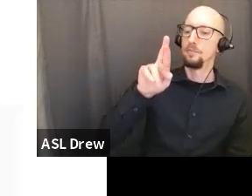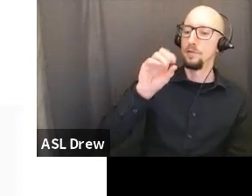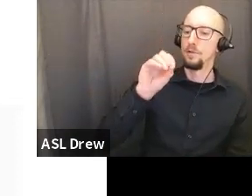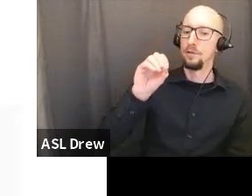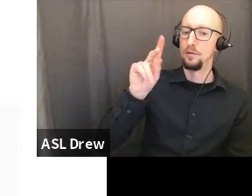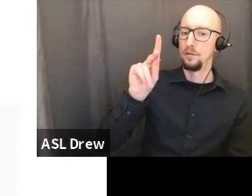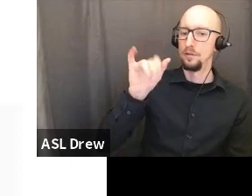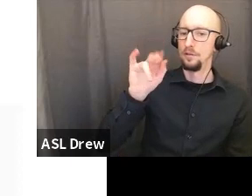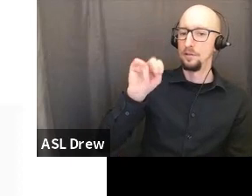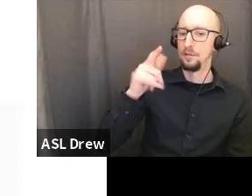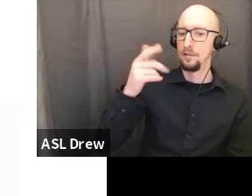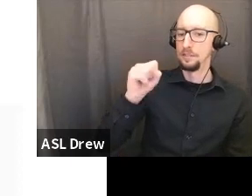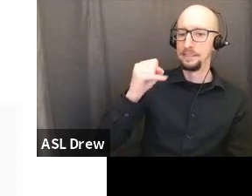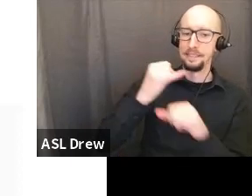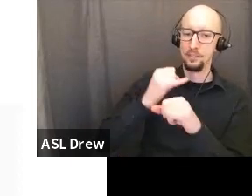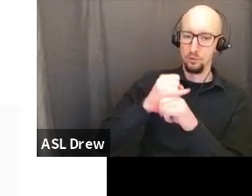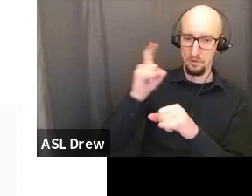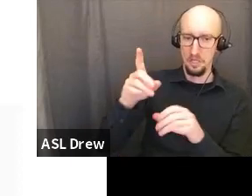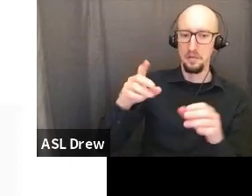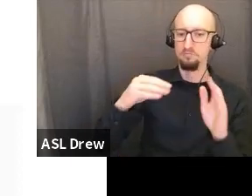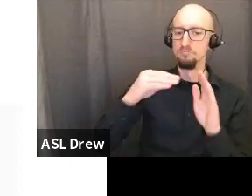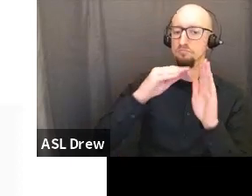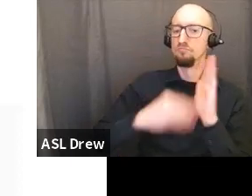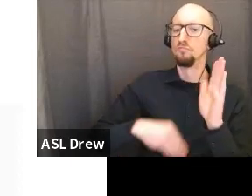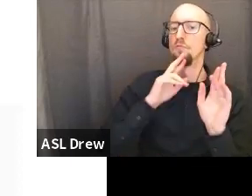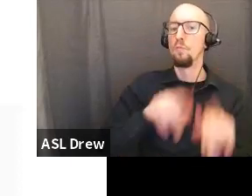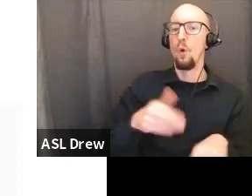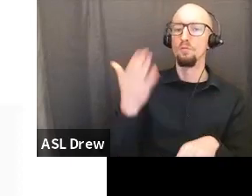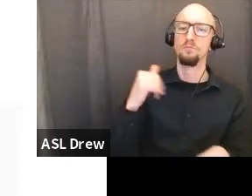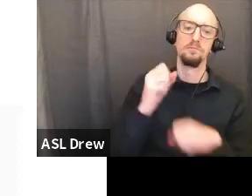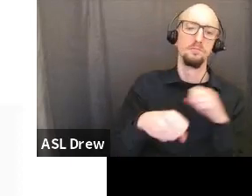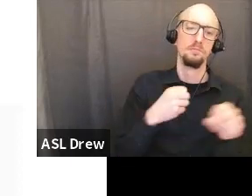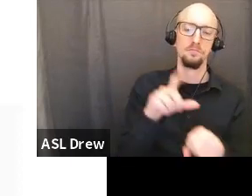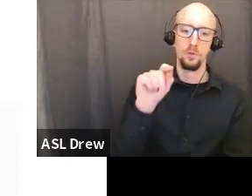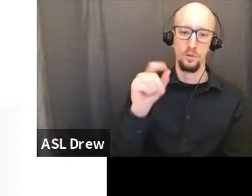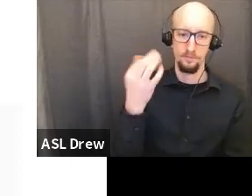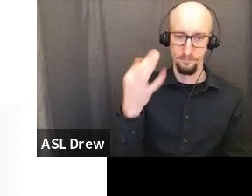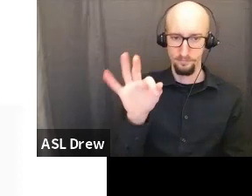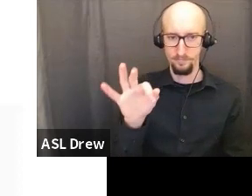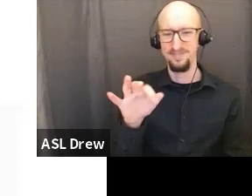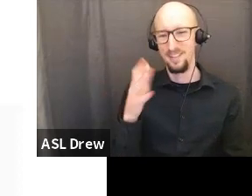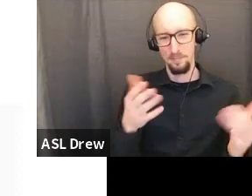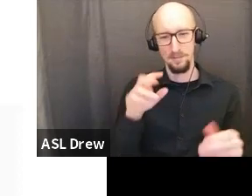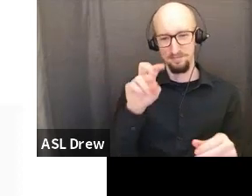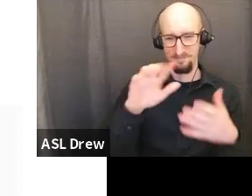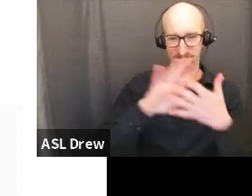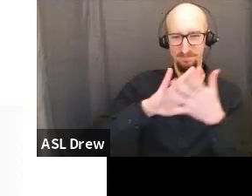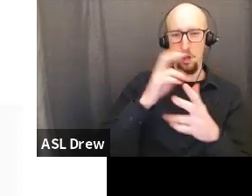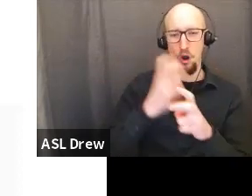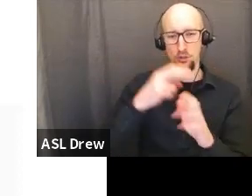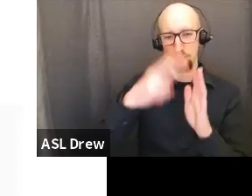did in 2019. It may be a little bit difficult to read,